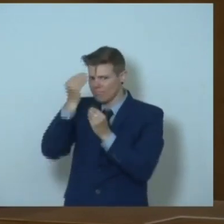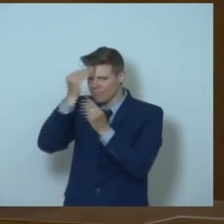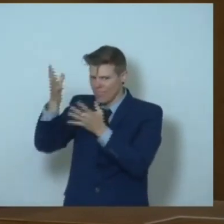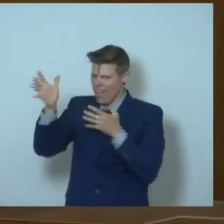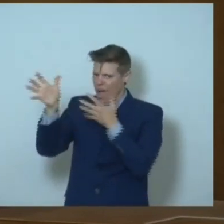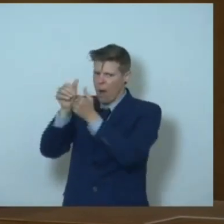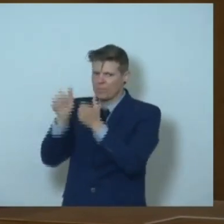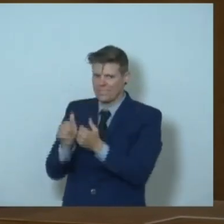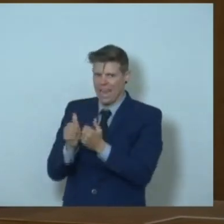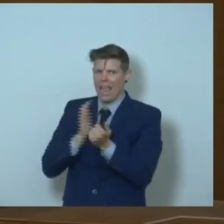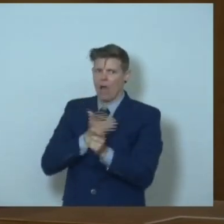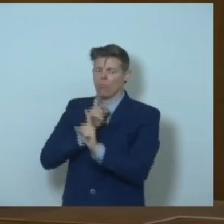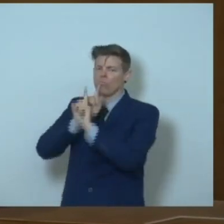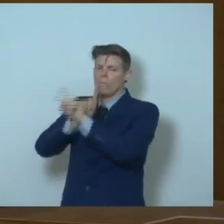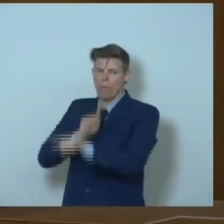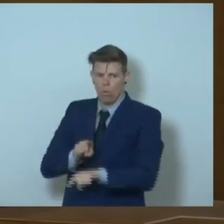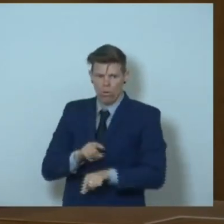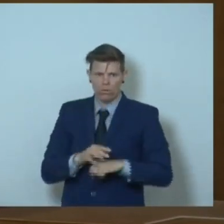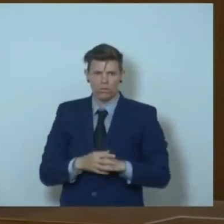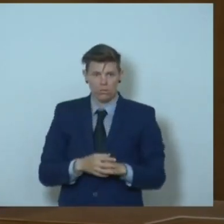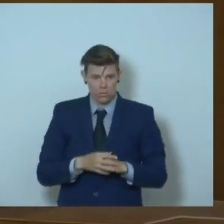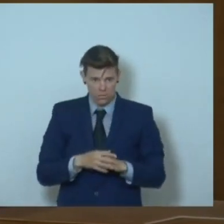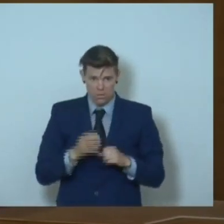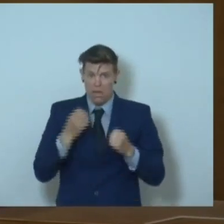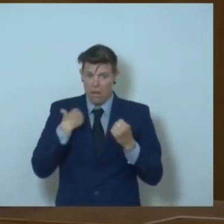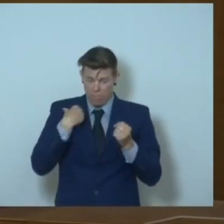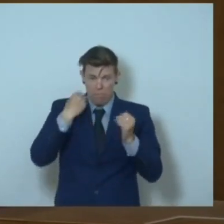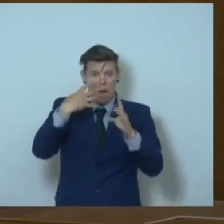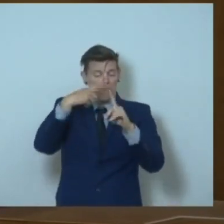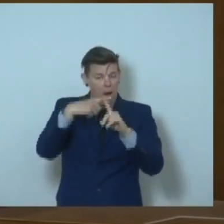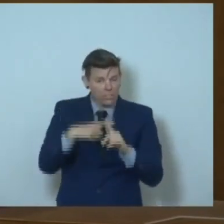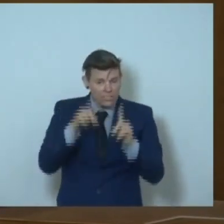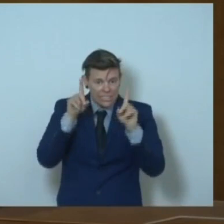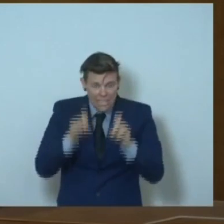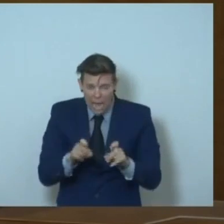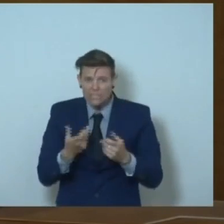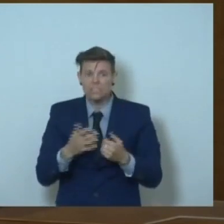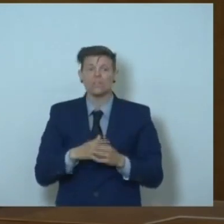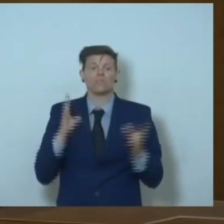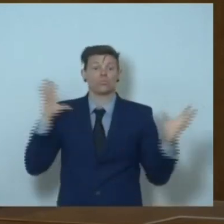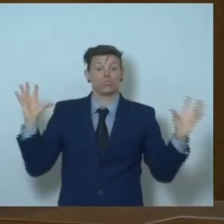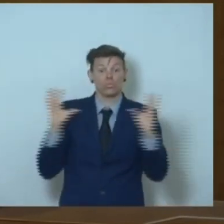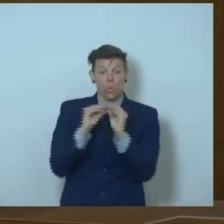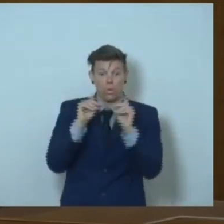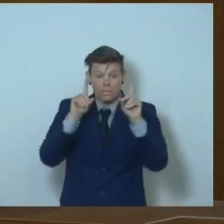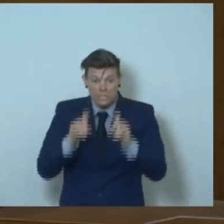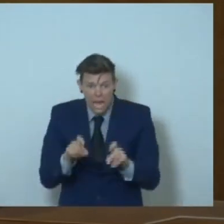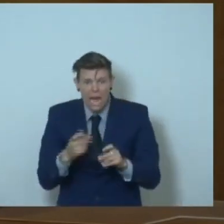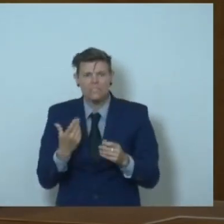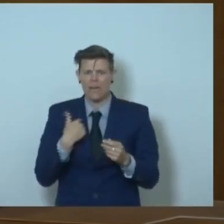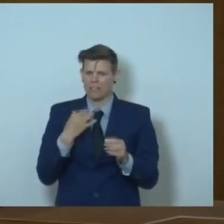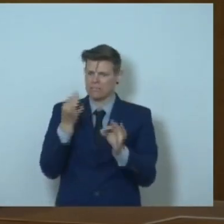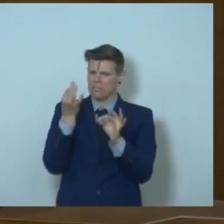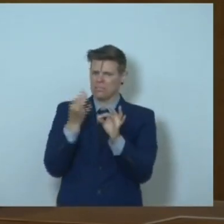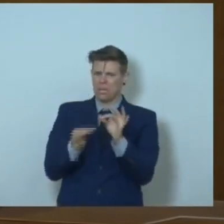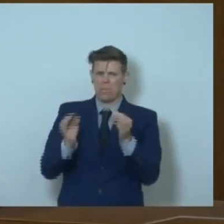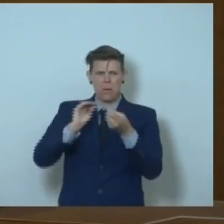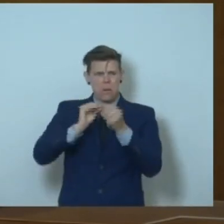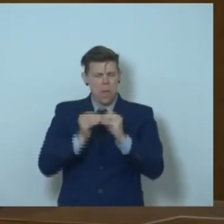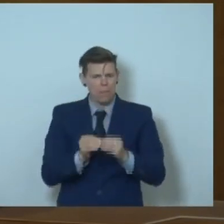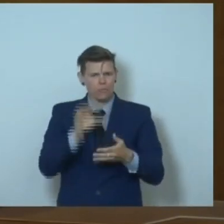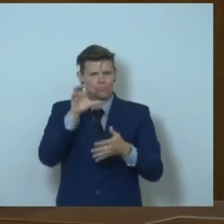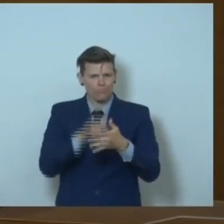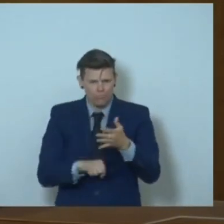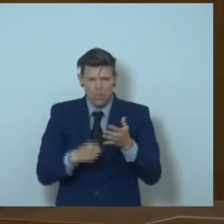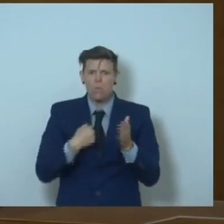now, and of course we report the number of positive tests and the total number of tests. With simple subtraction, you can find out the number of negative